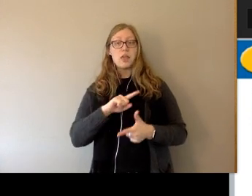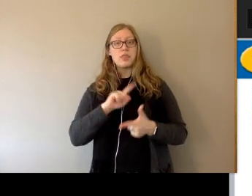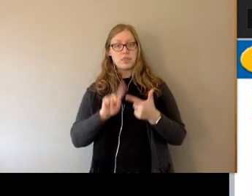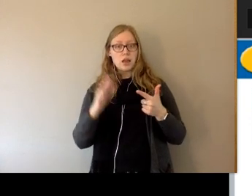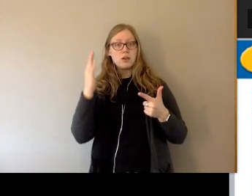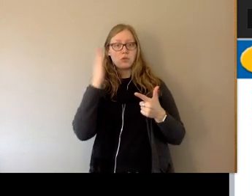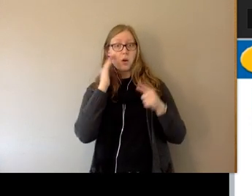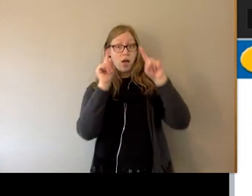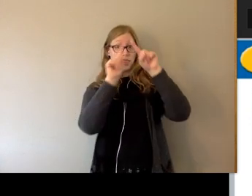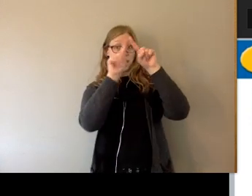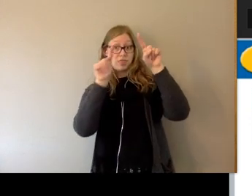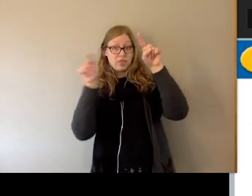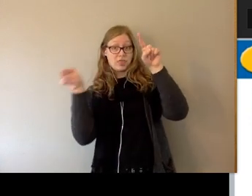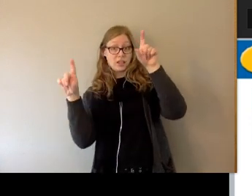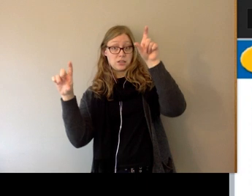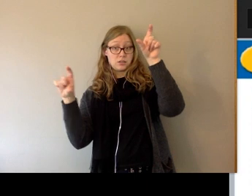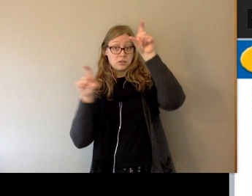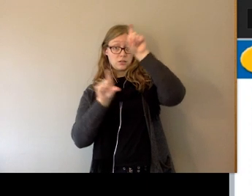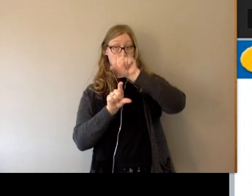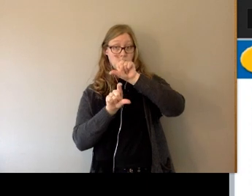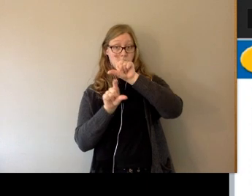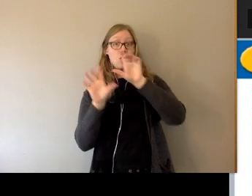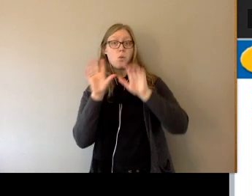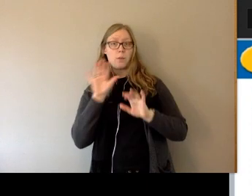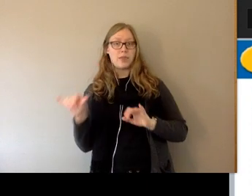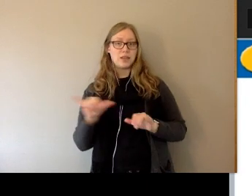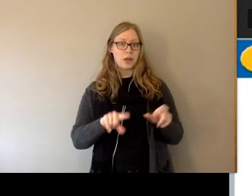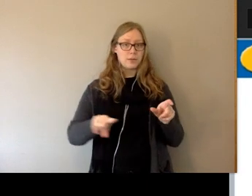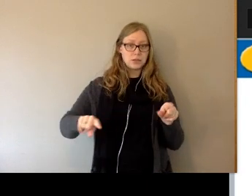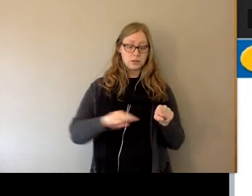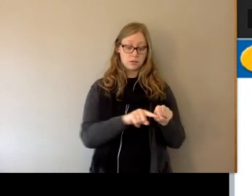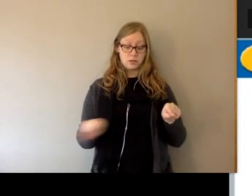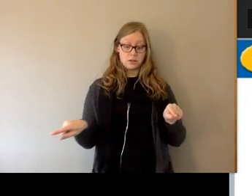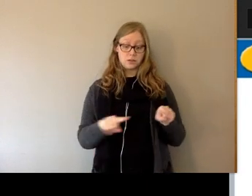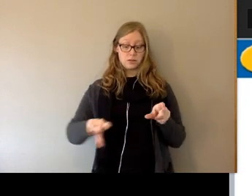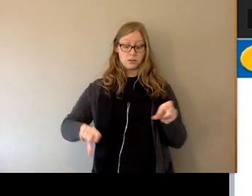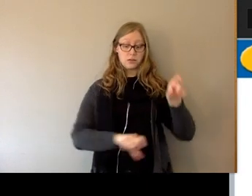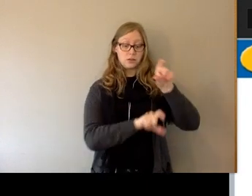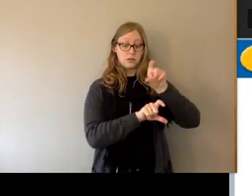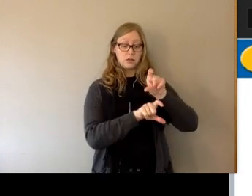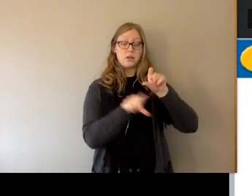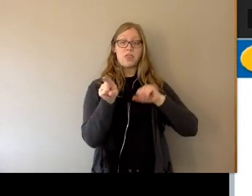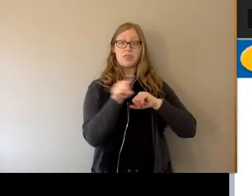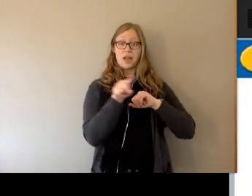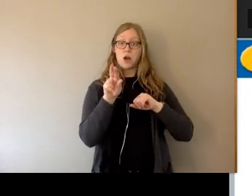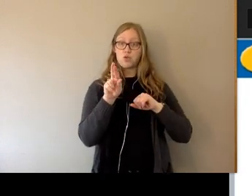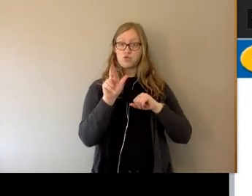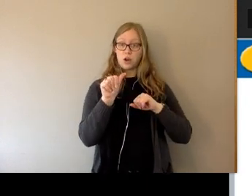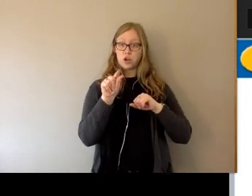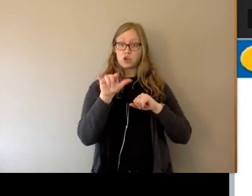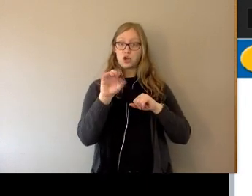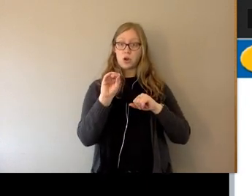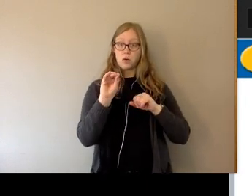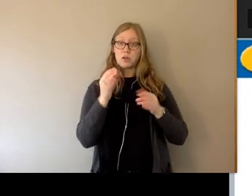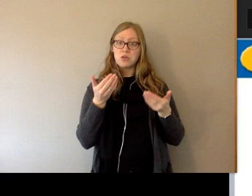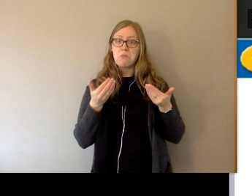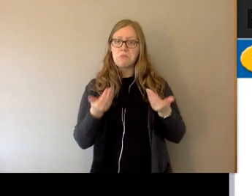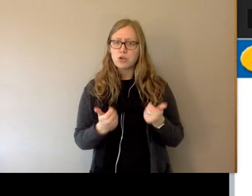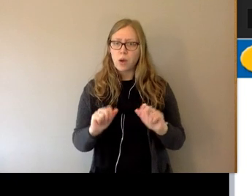side are going to be the same as the other side. So let's try a problem with that. So here we have